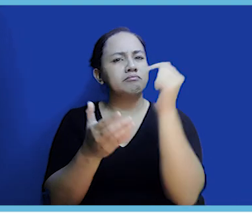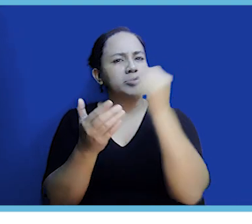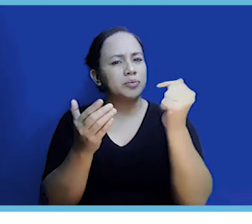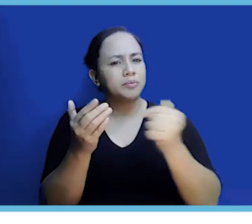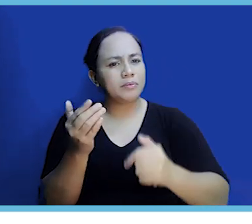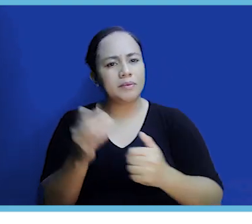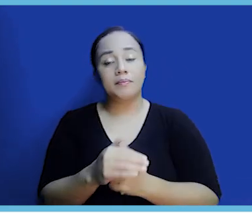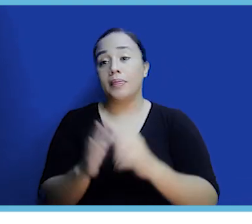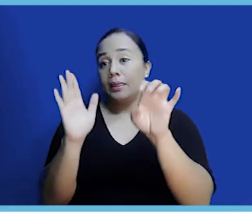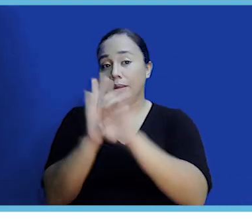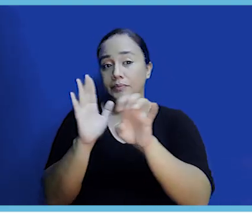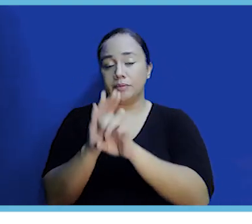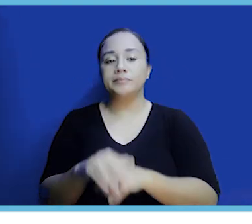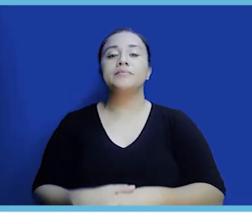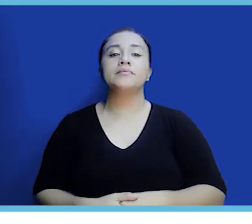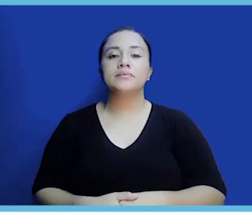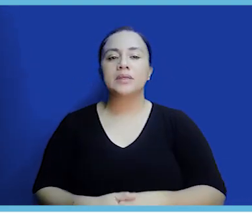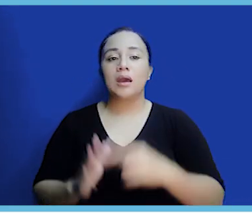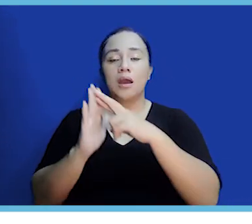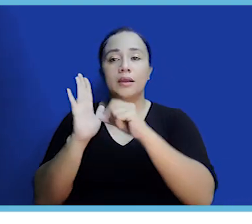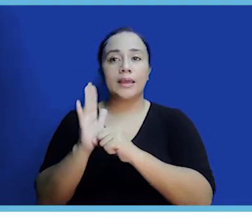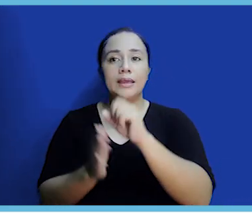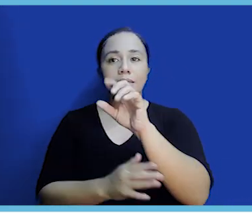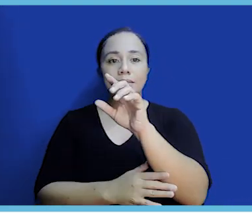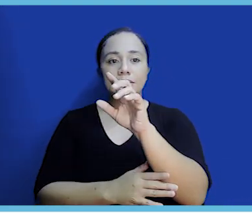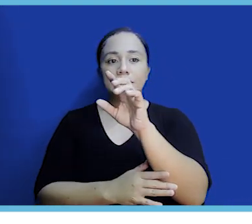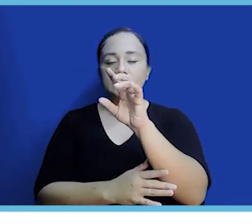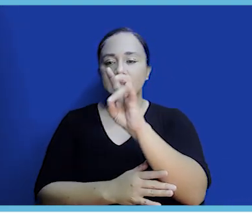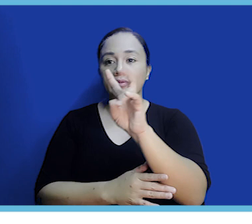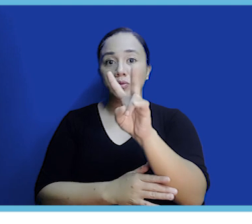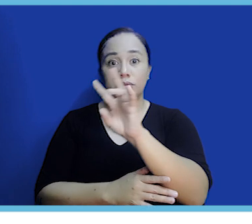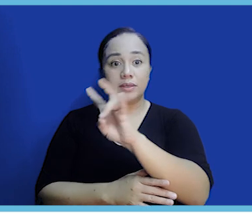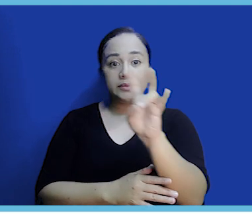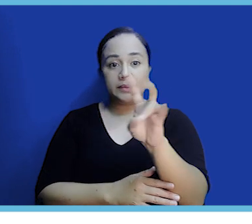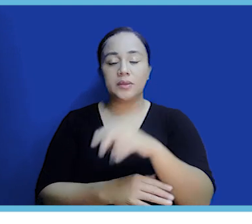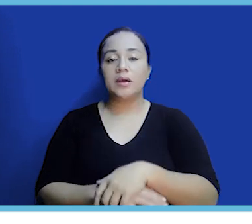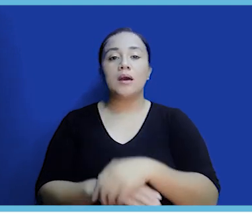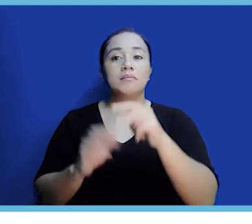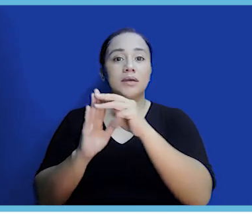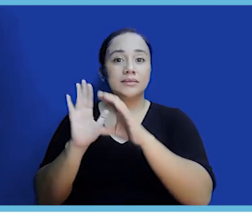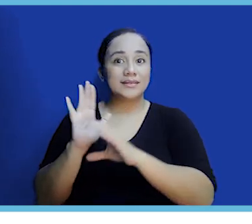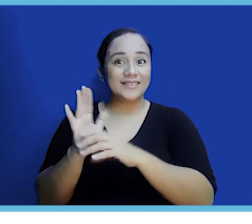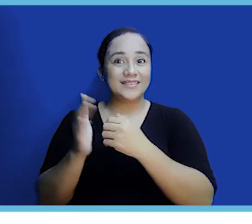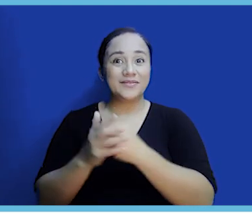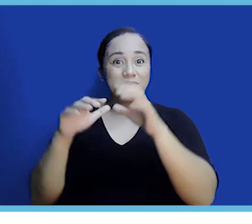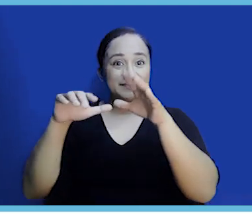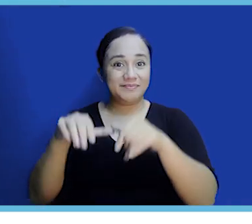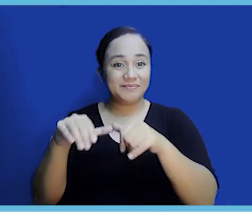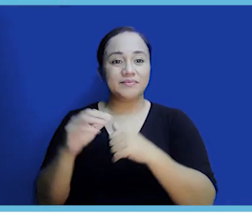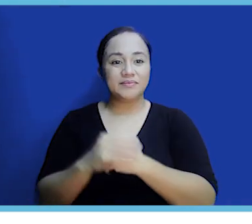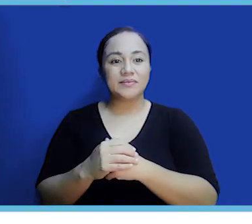etc. Examples: 1. Republic Act 7277, or the Magna Carta